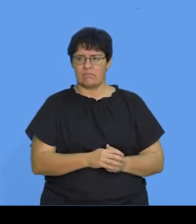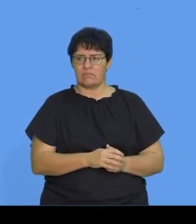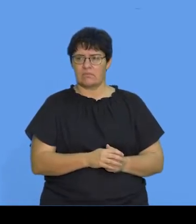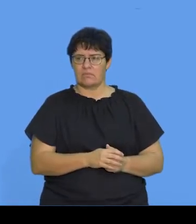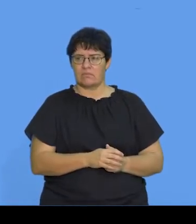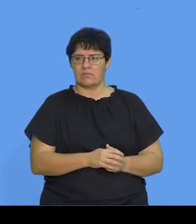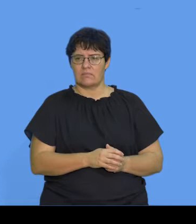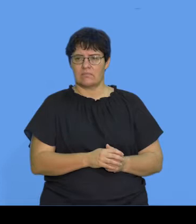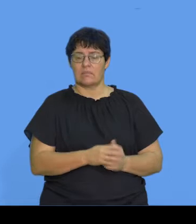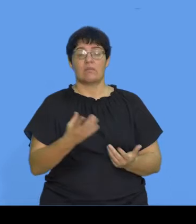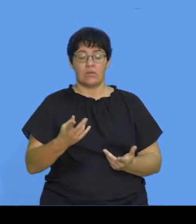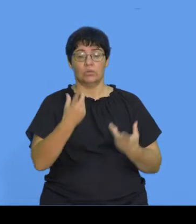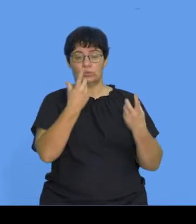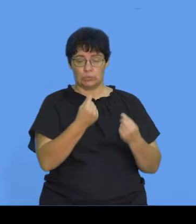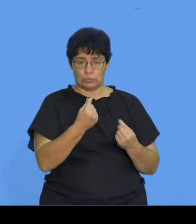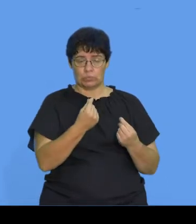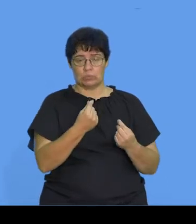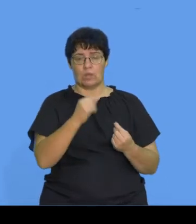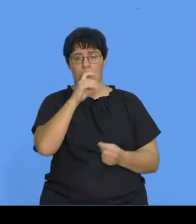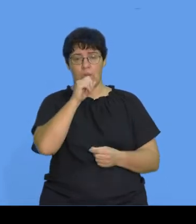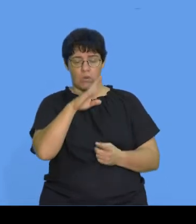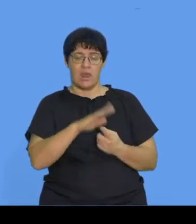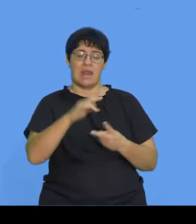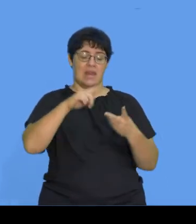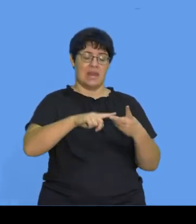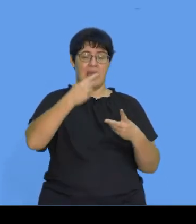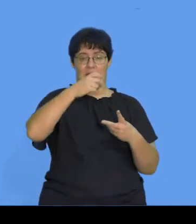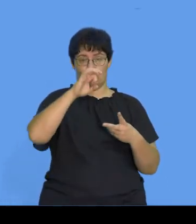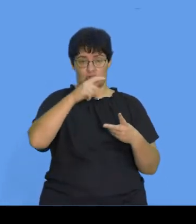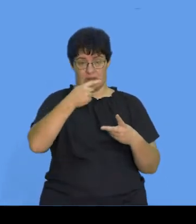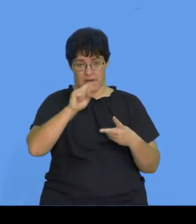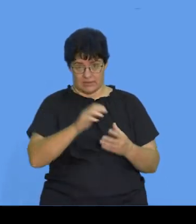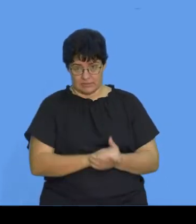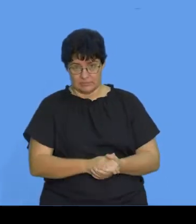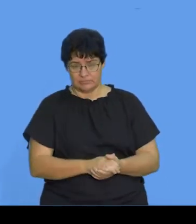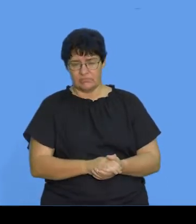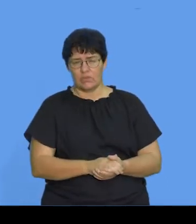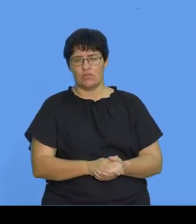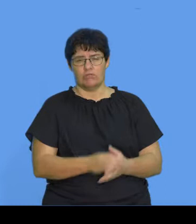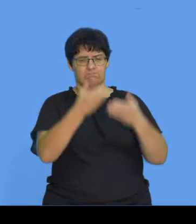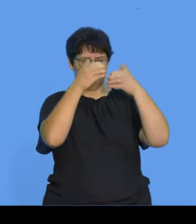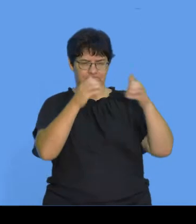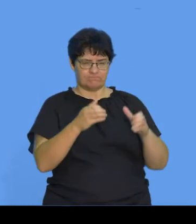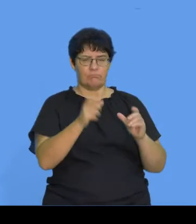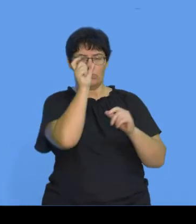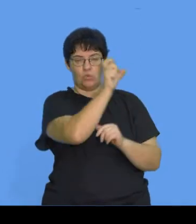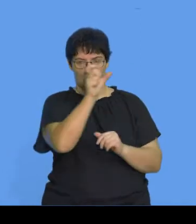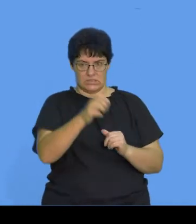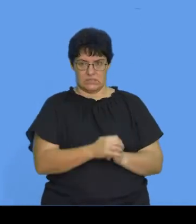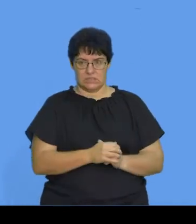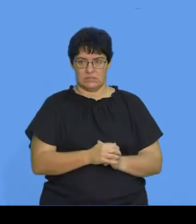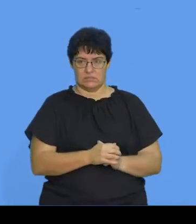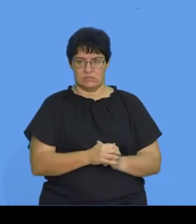do with their, with their carbon and their hydrogen. So if you have a look over here, let's break down the